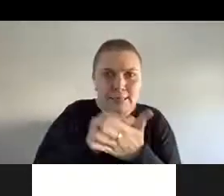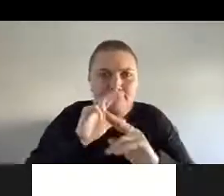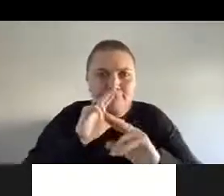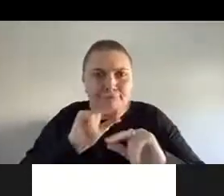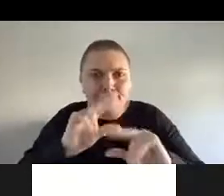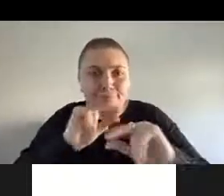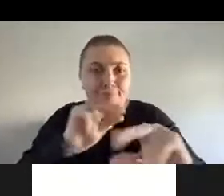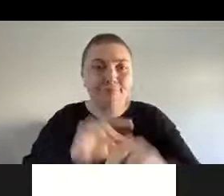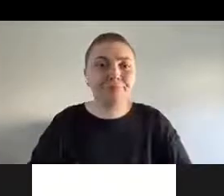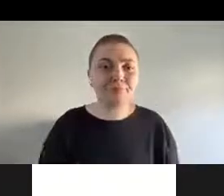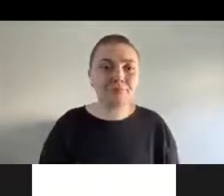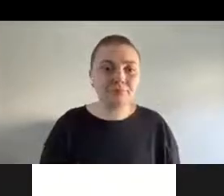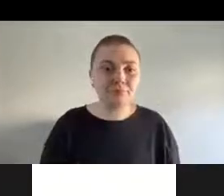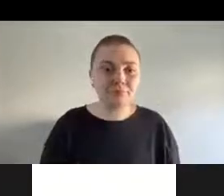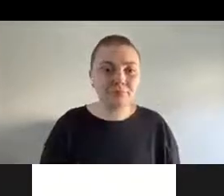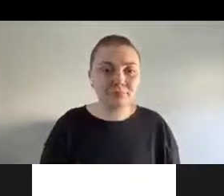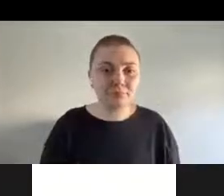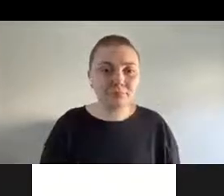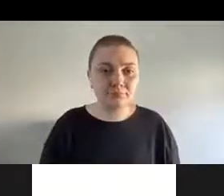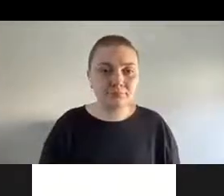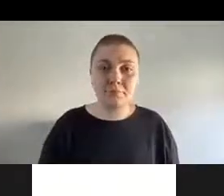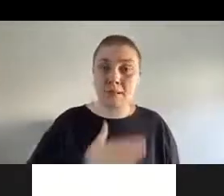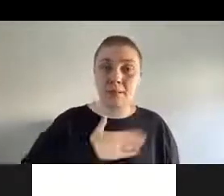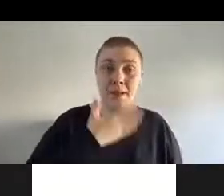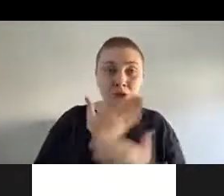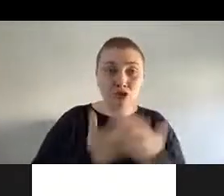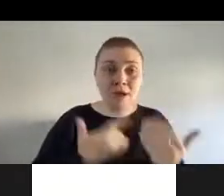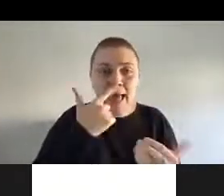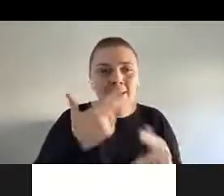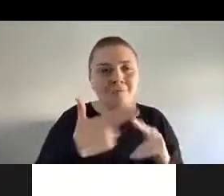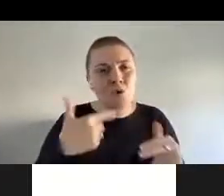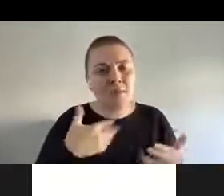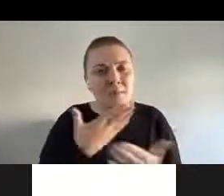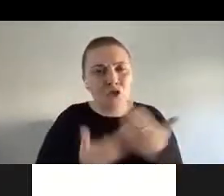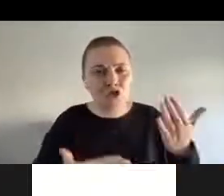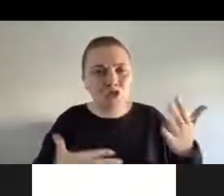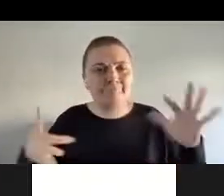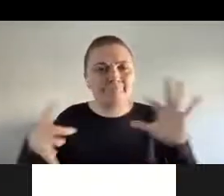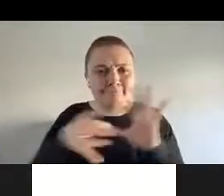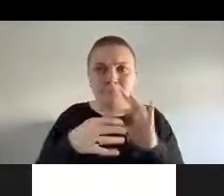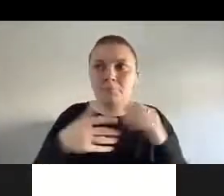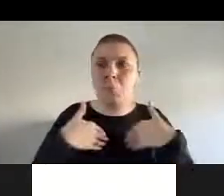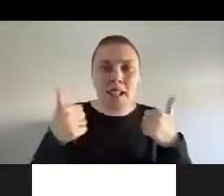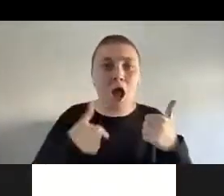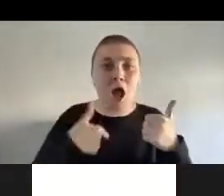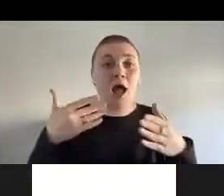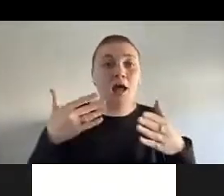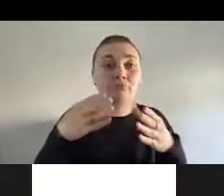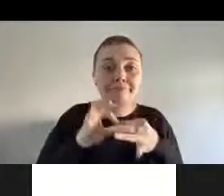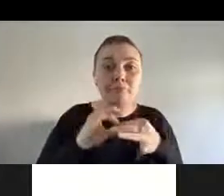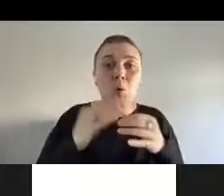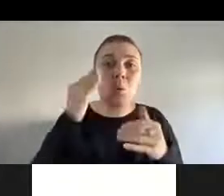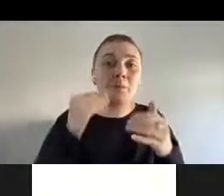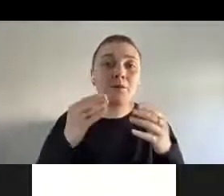Fortunately for me, my story ends well. I joined Women with Disabilities Victoria in September.